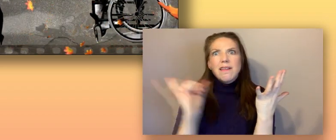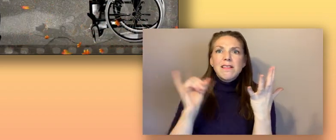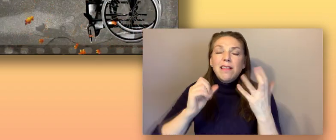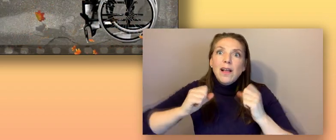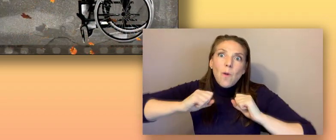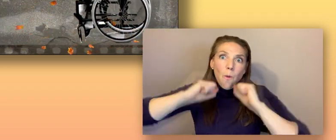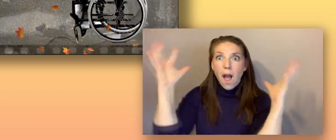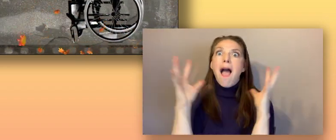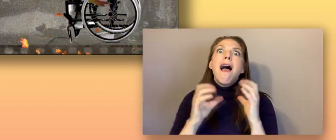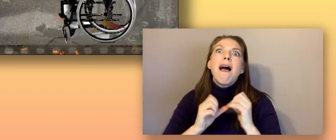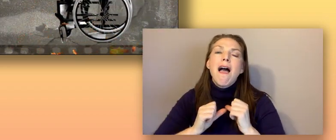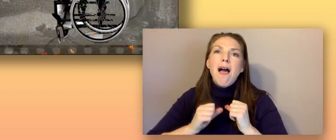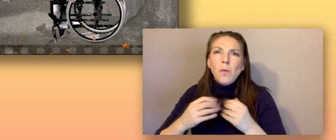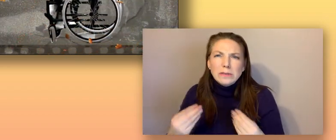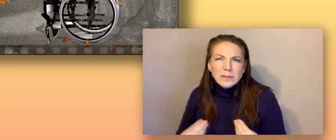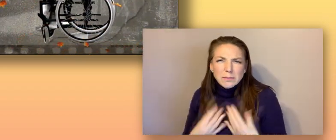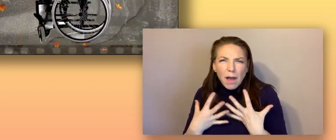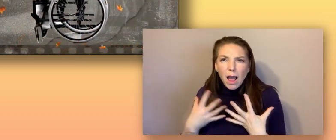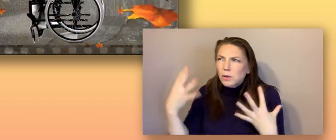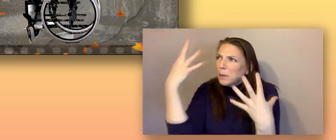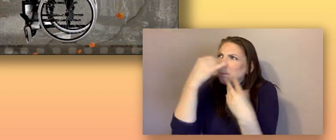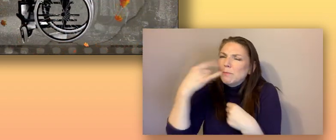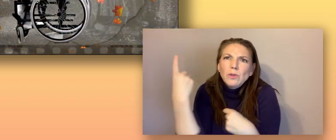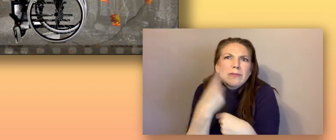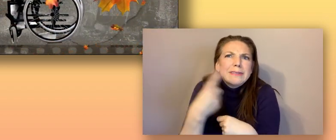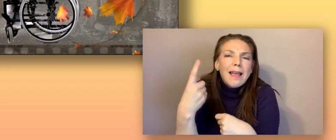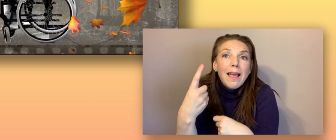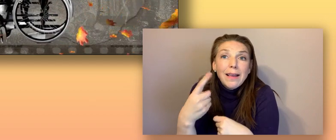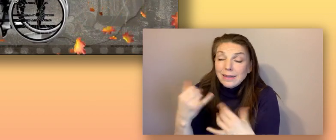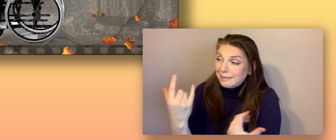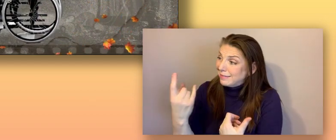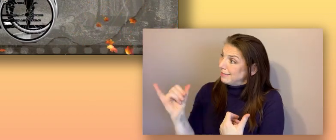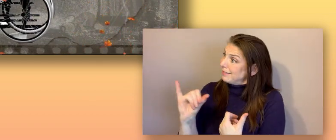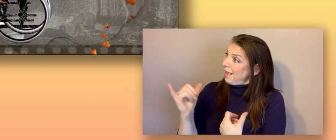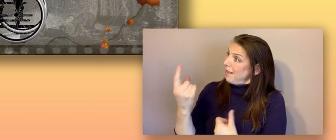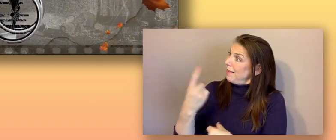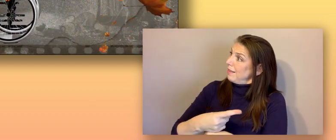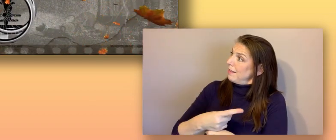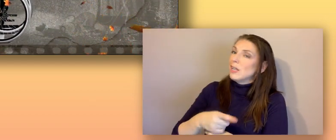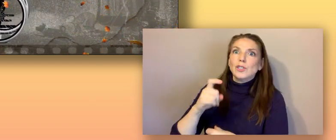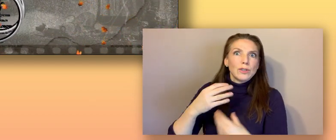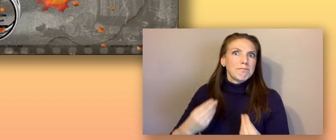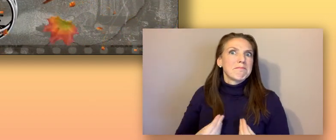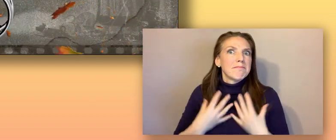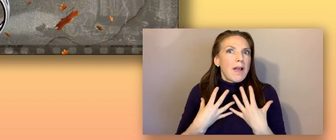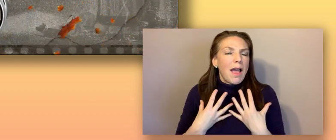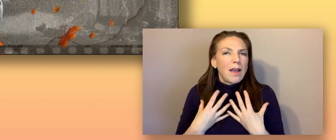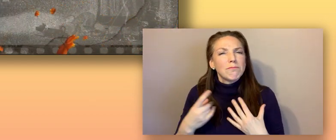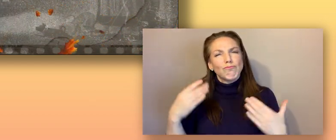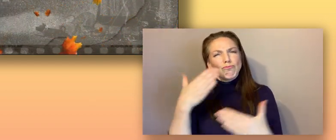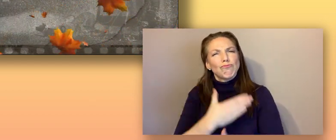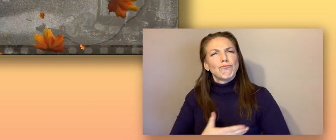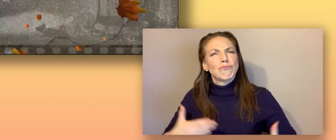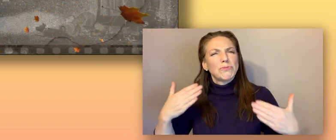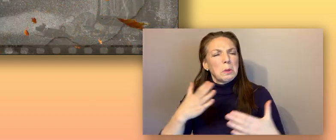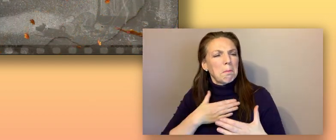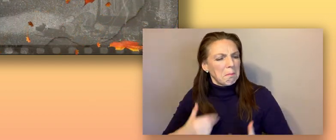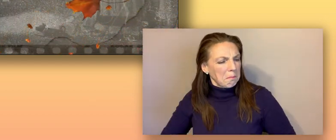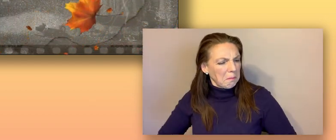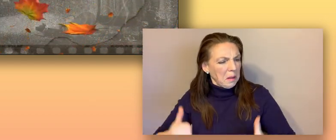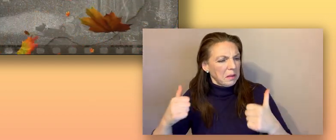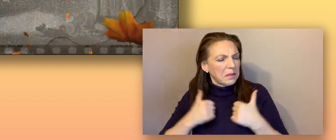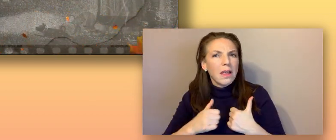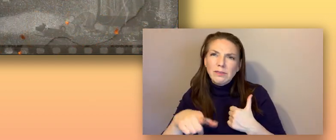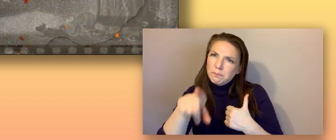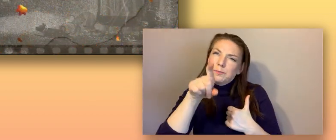orgasmic explosion. It's such a beautiful day. On such a day, you really are inspired. You appreciate what you have. You